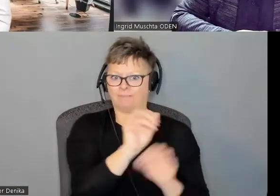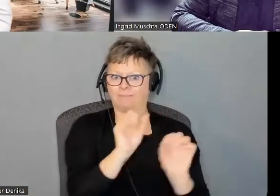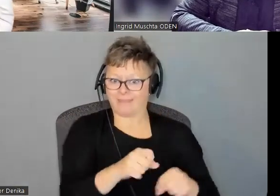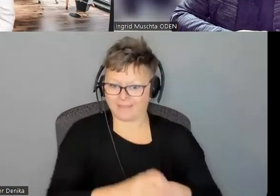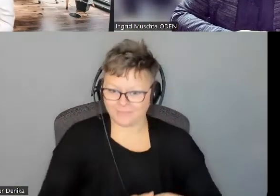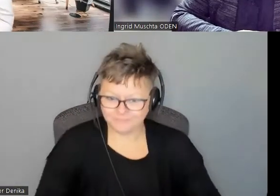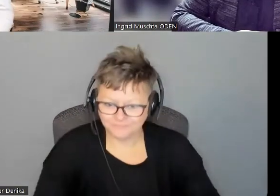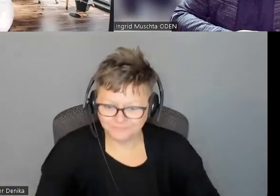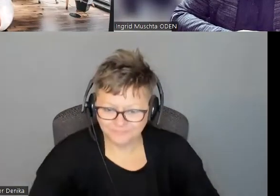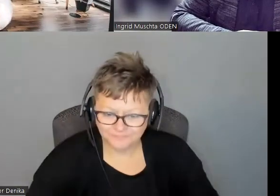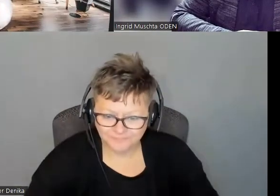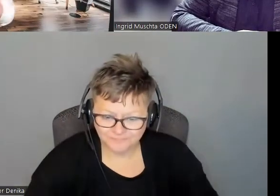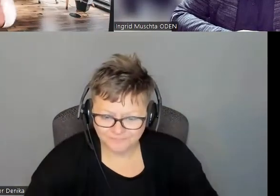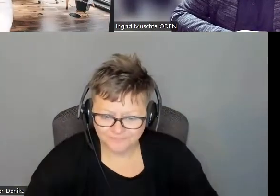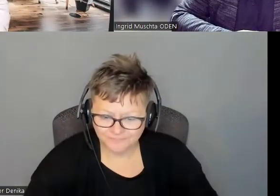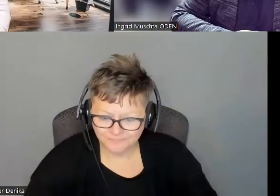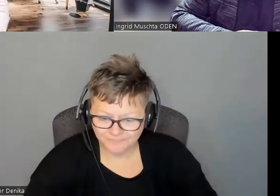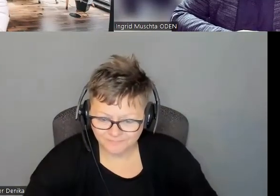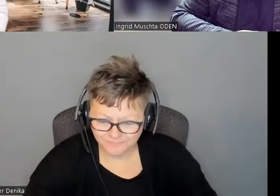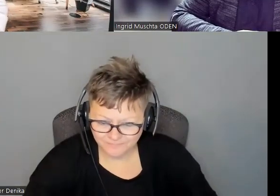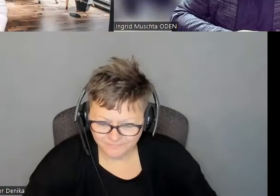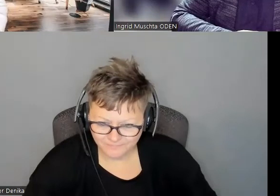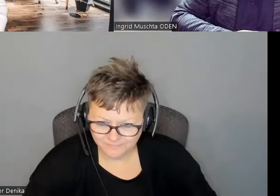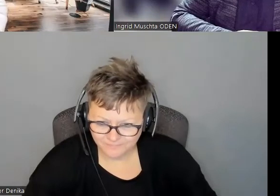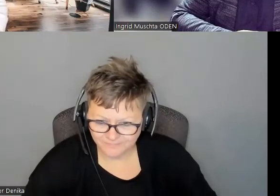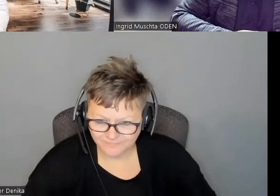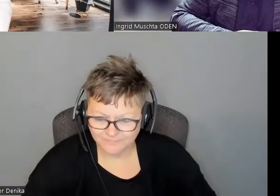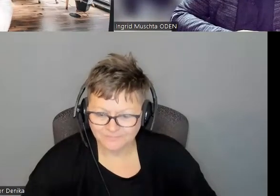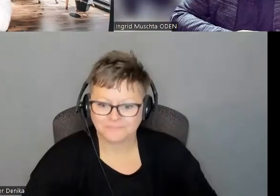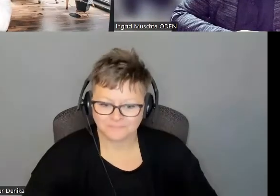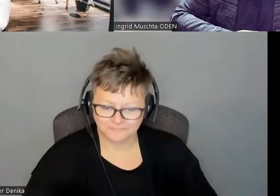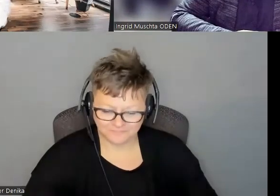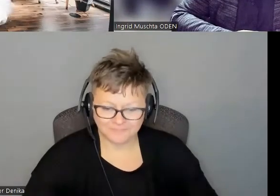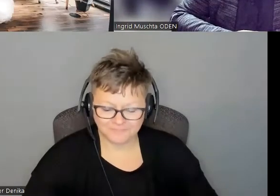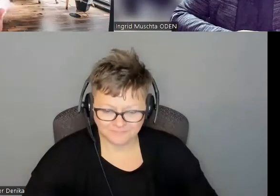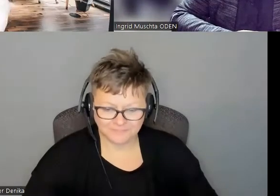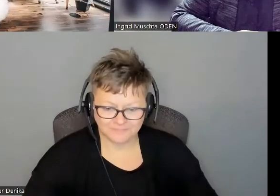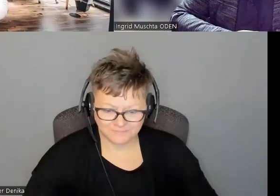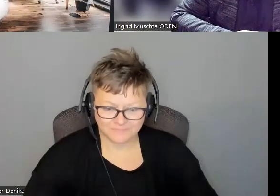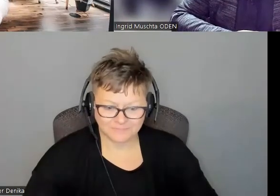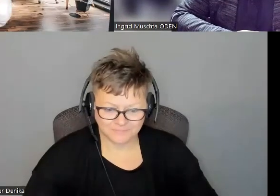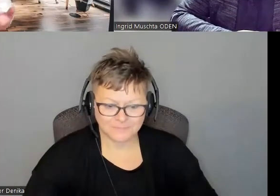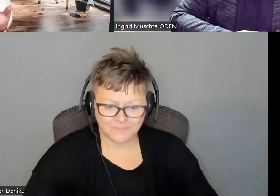think it's really interesting that you speak a little bit there about AI. There's been a lot of bad